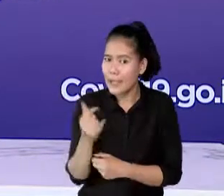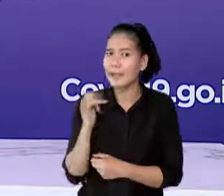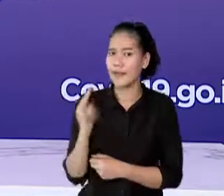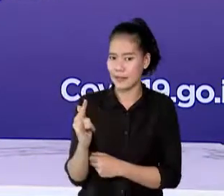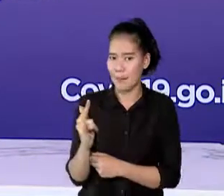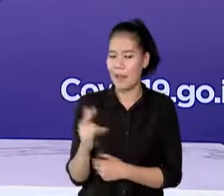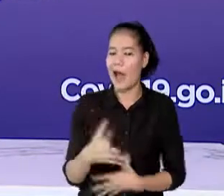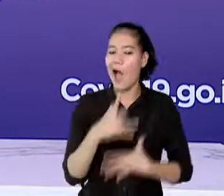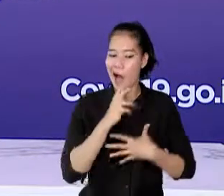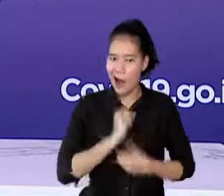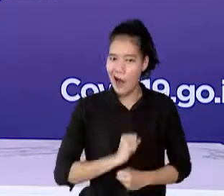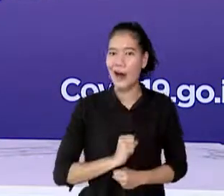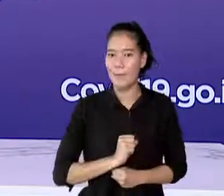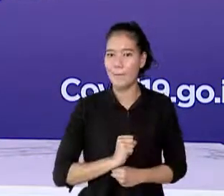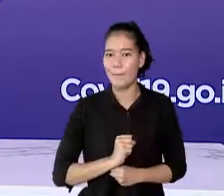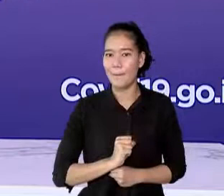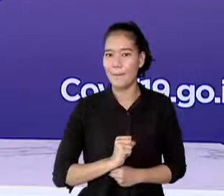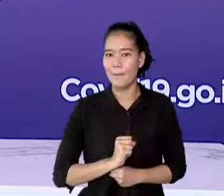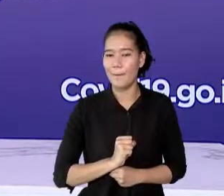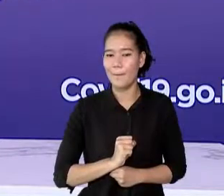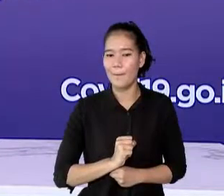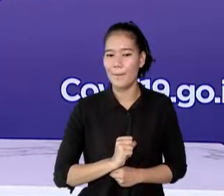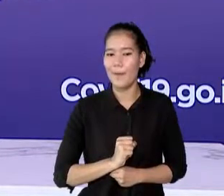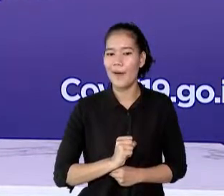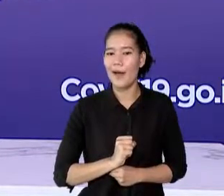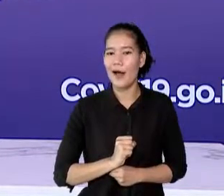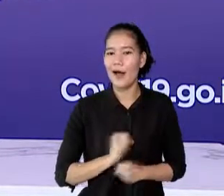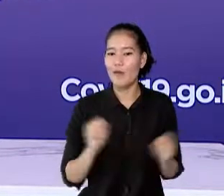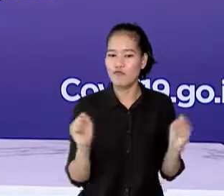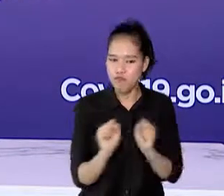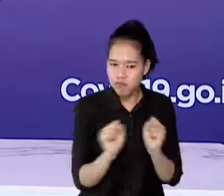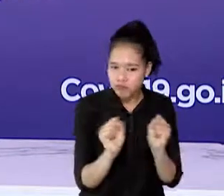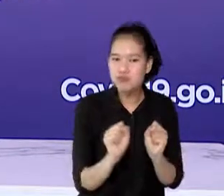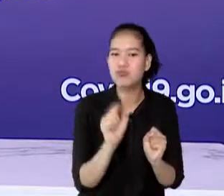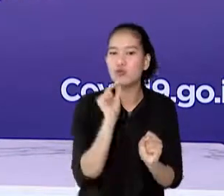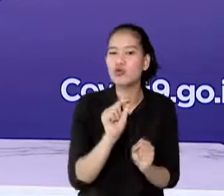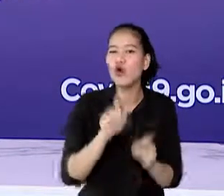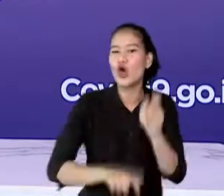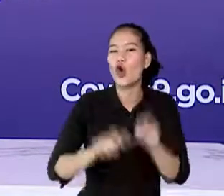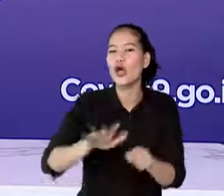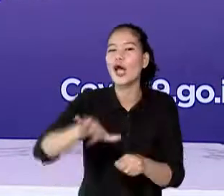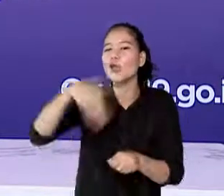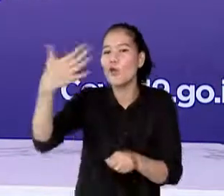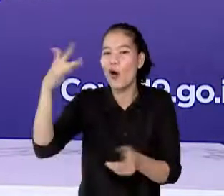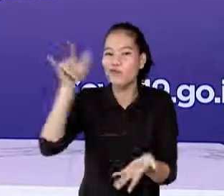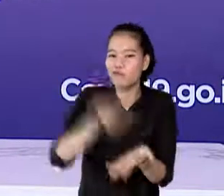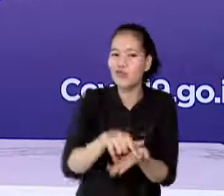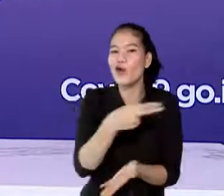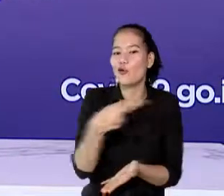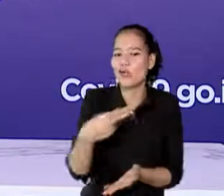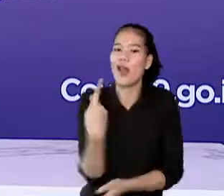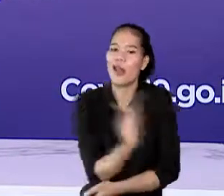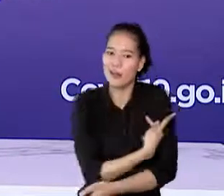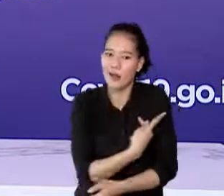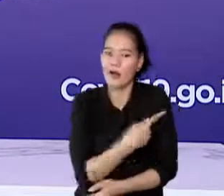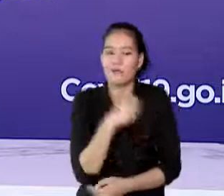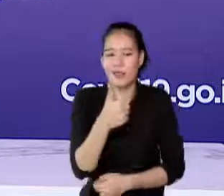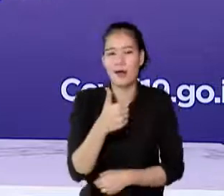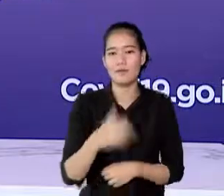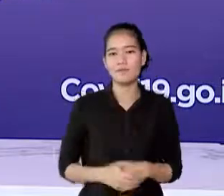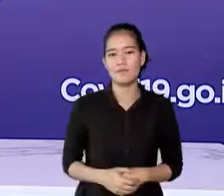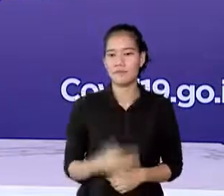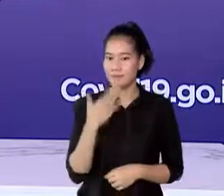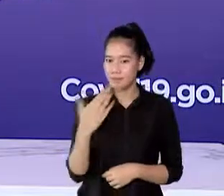then we hope that we can also protect the foreigners who are in Indonesia to be vaccinated later. Thank